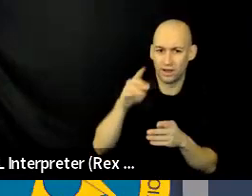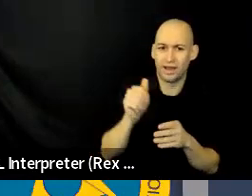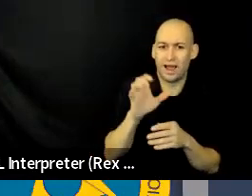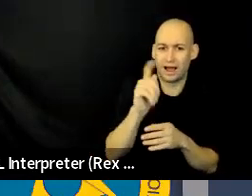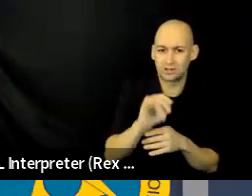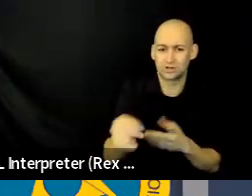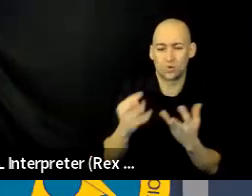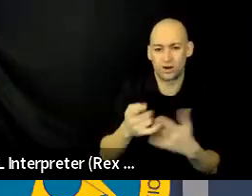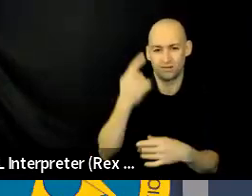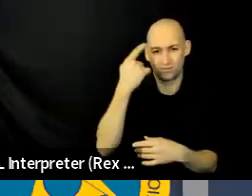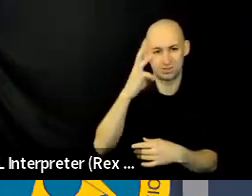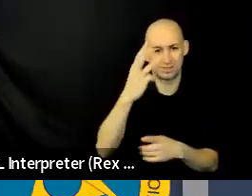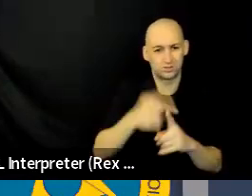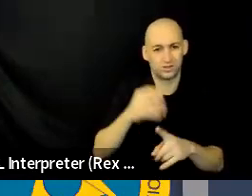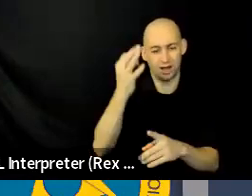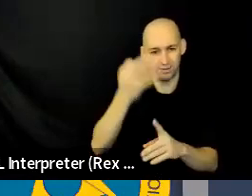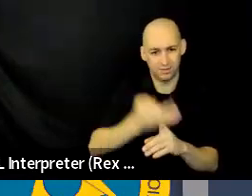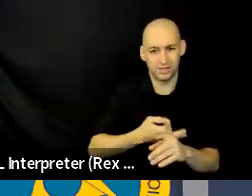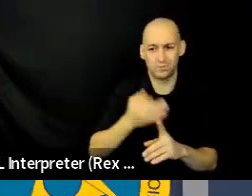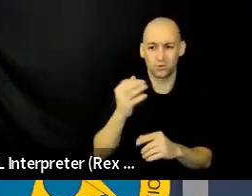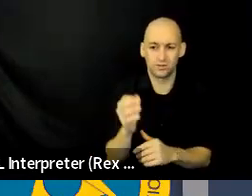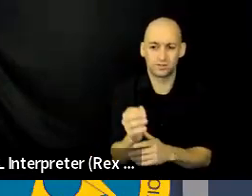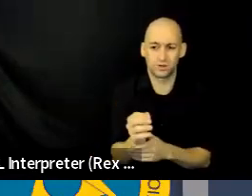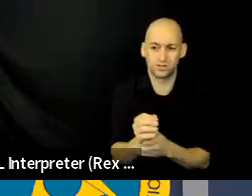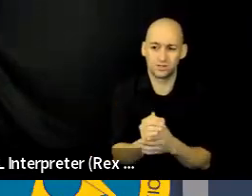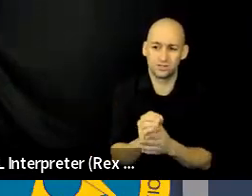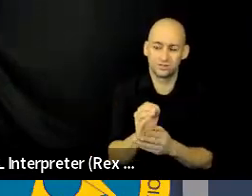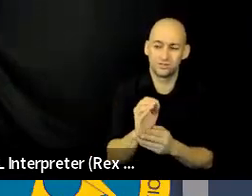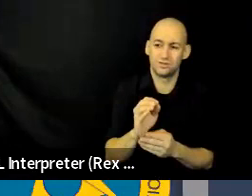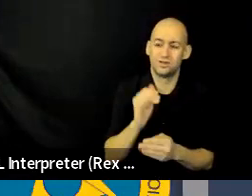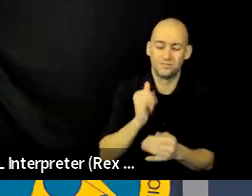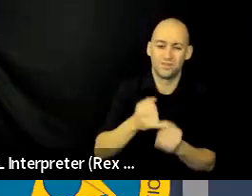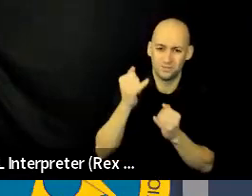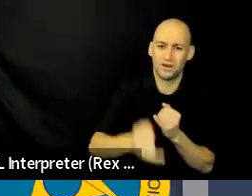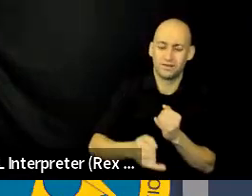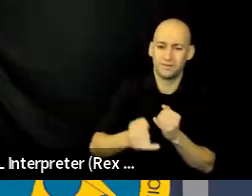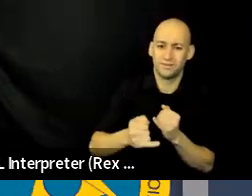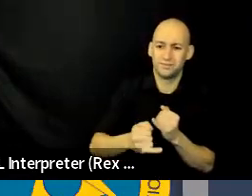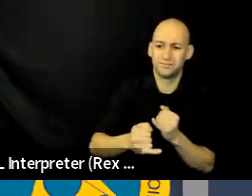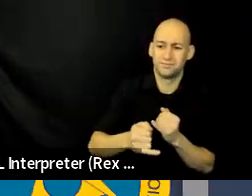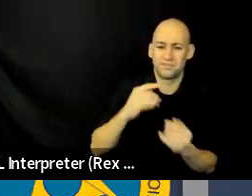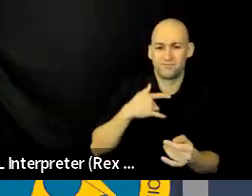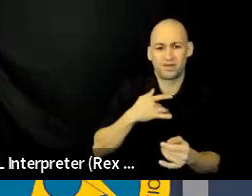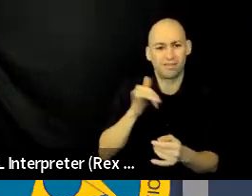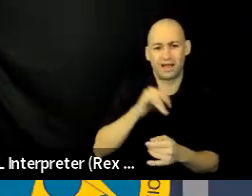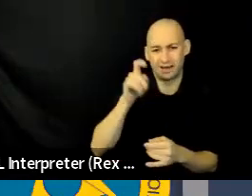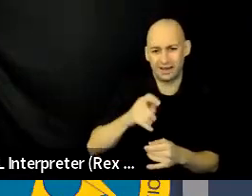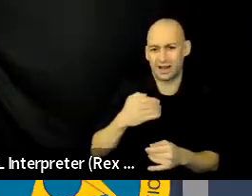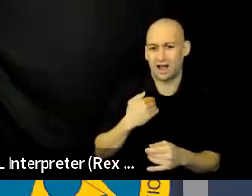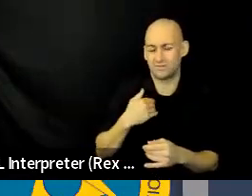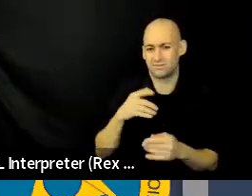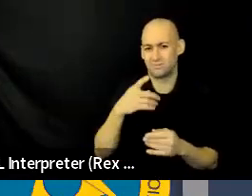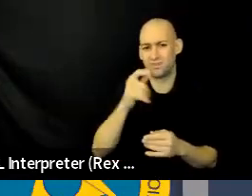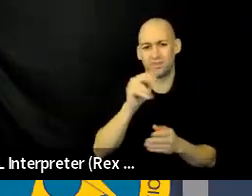to 9 months to get through that process to come back and then finally get a resolution of necessity. So we feel like these things need to happen in parallel with the